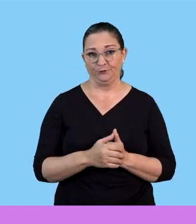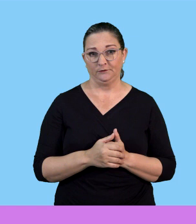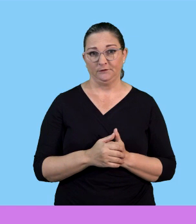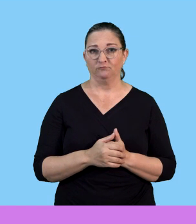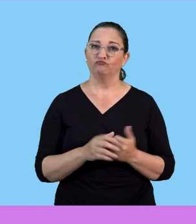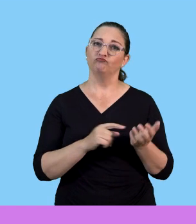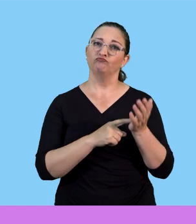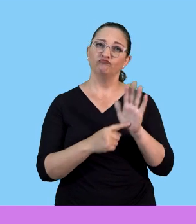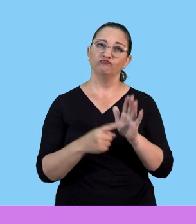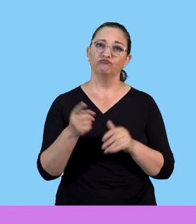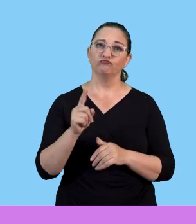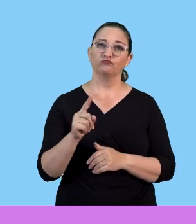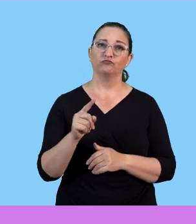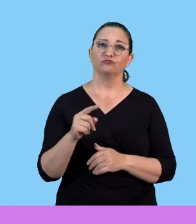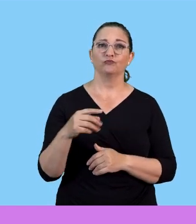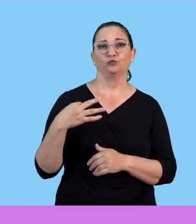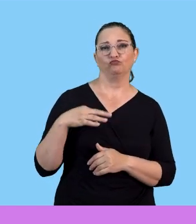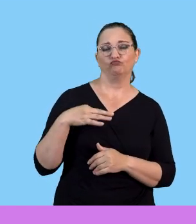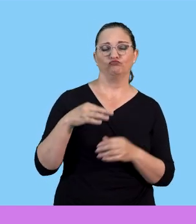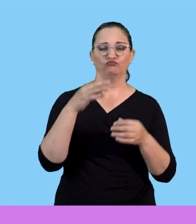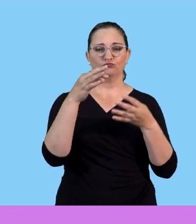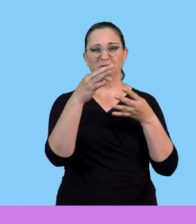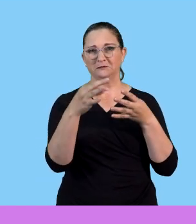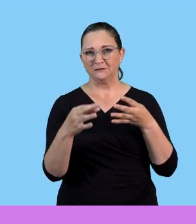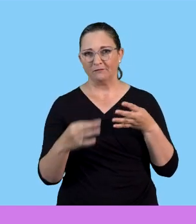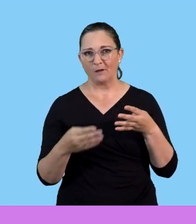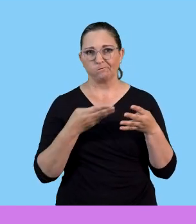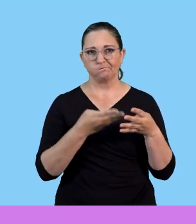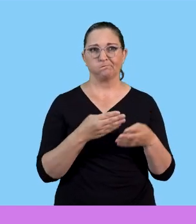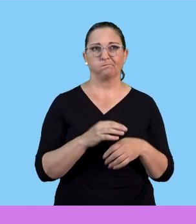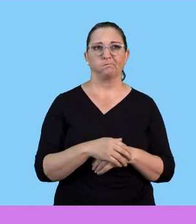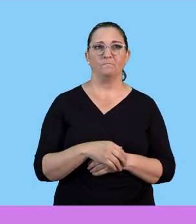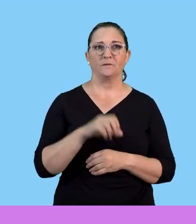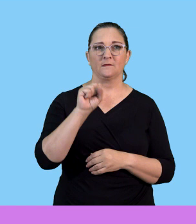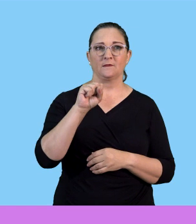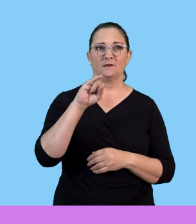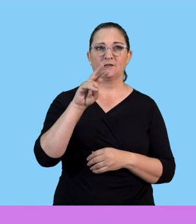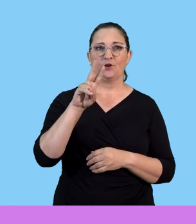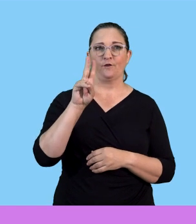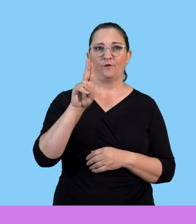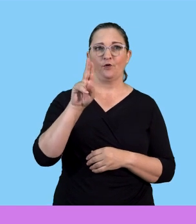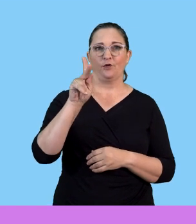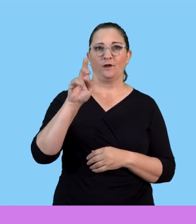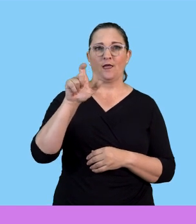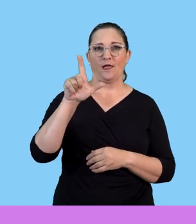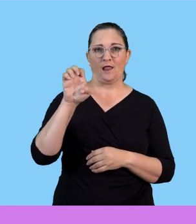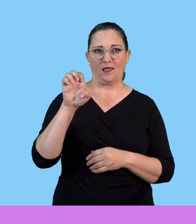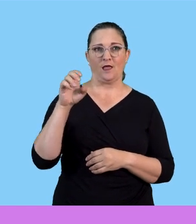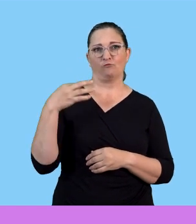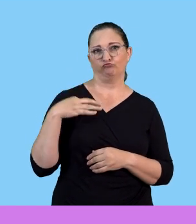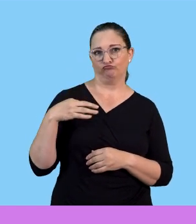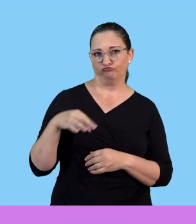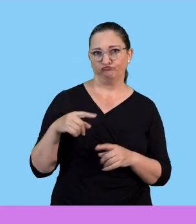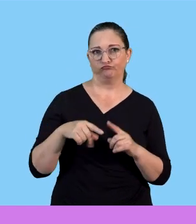now is showing us the municipality details. It is Sivukile